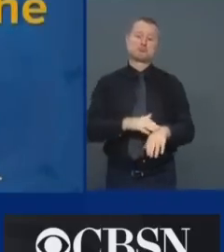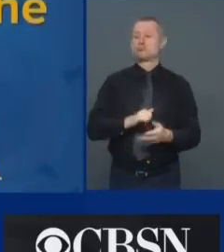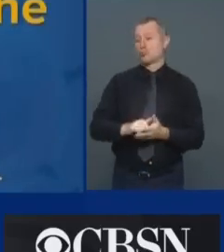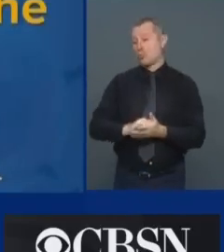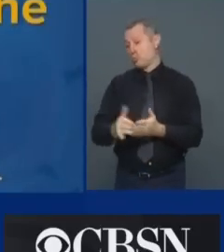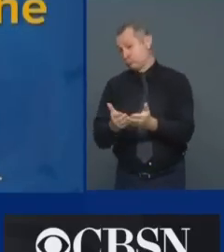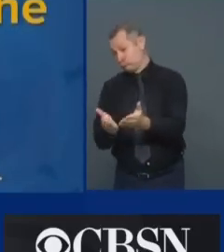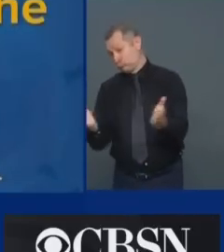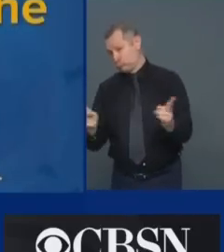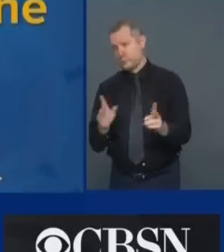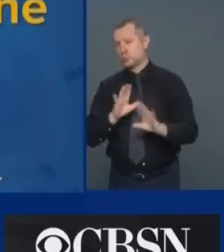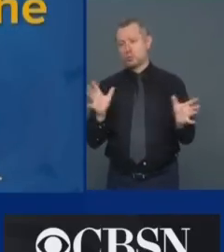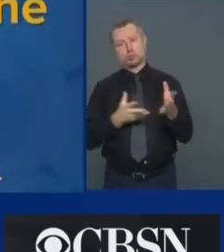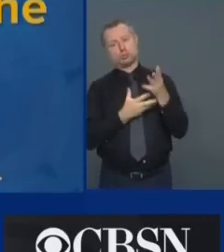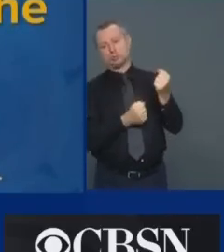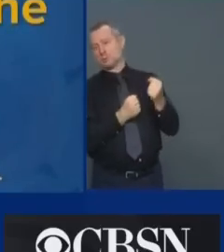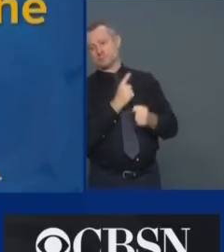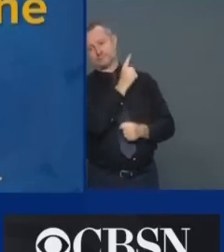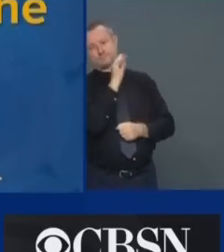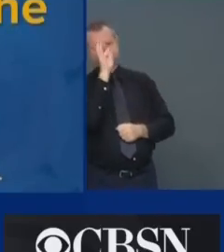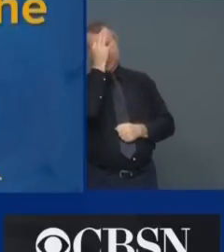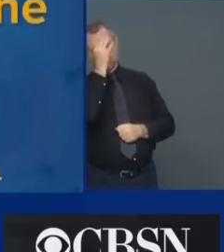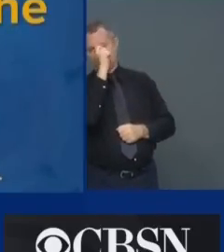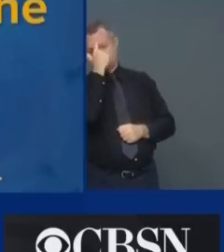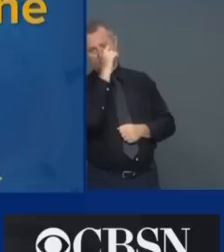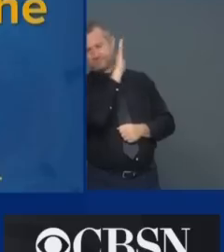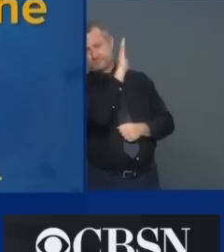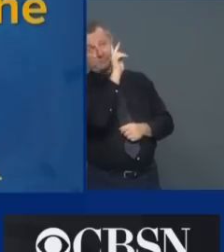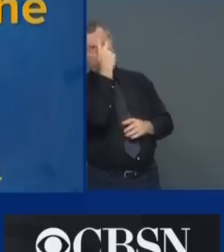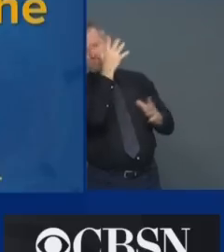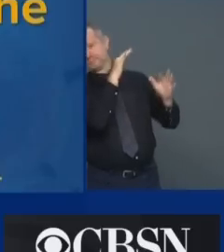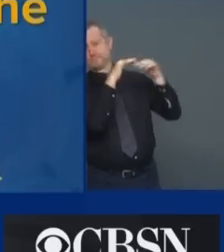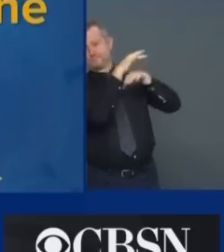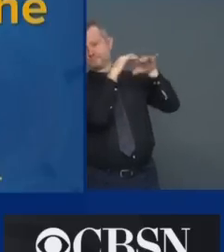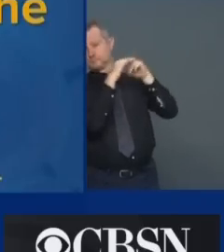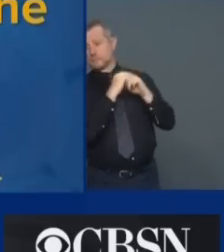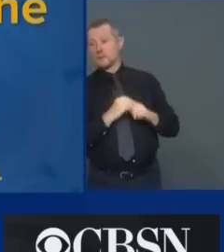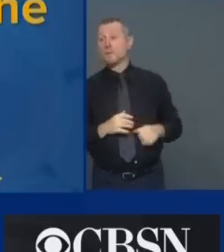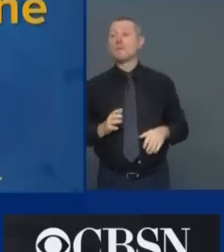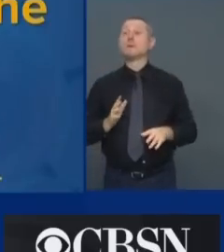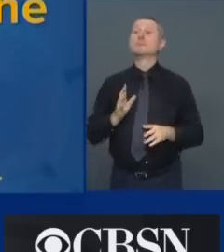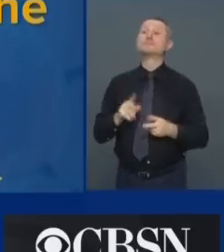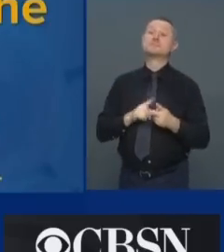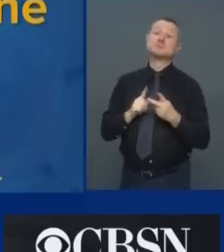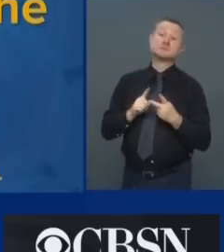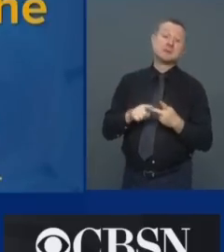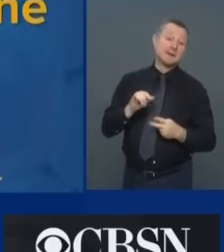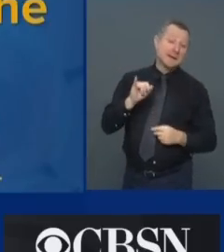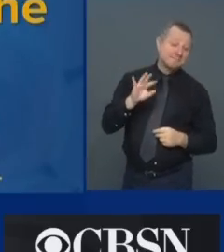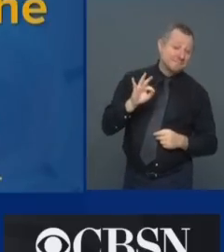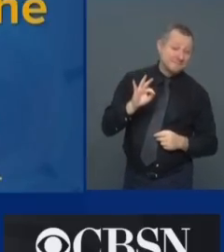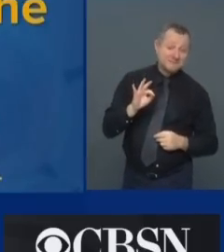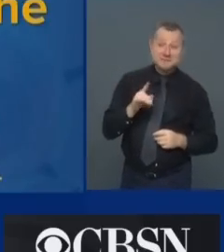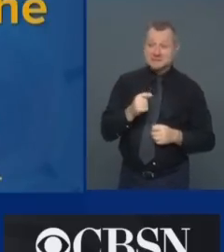opinion. Second question is, if it is a safe vaccine, how do you implement it?